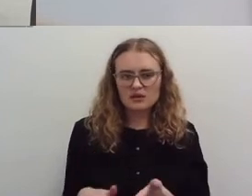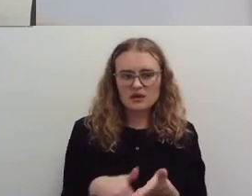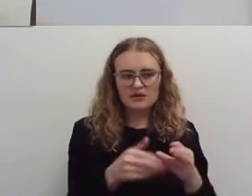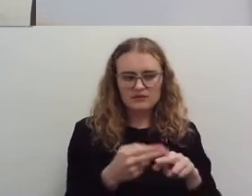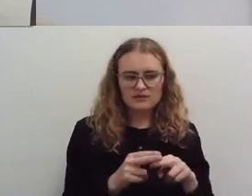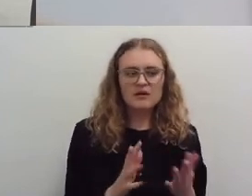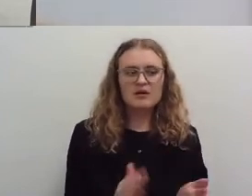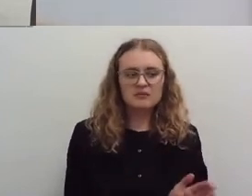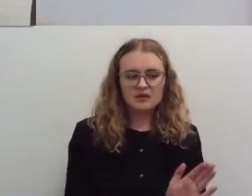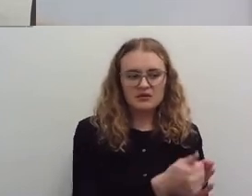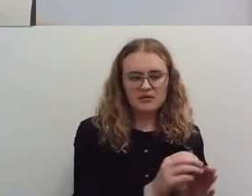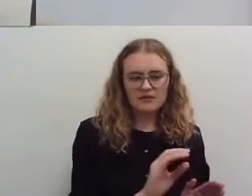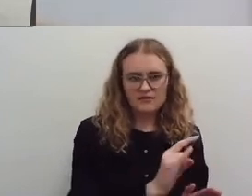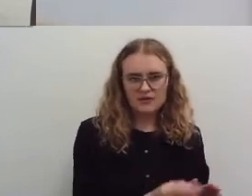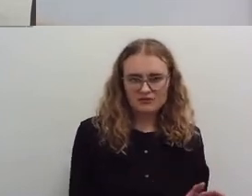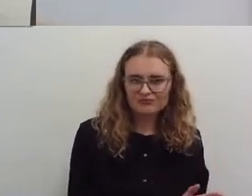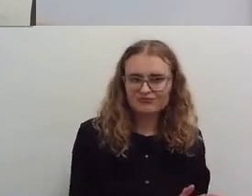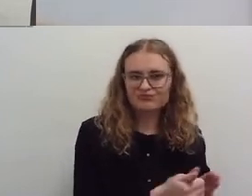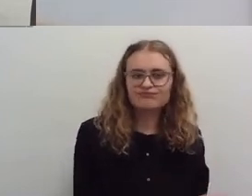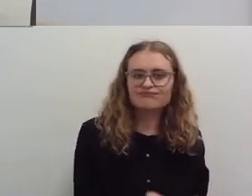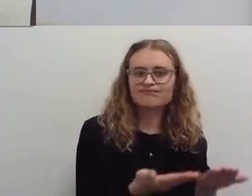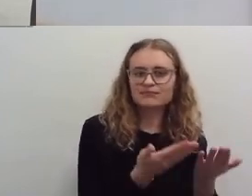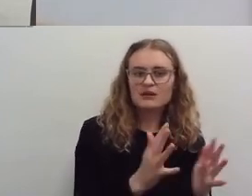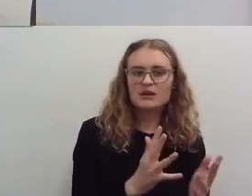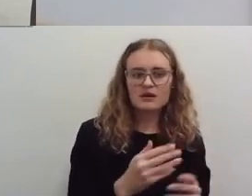that women should bear